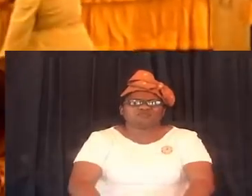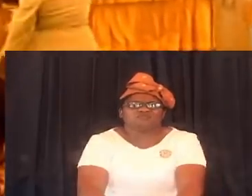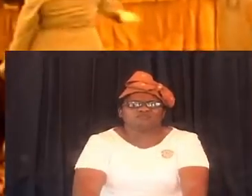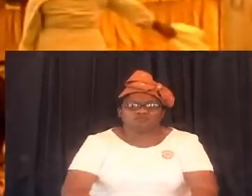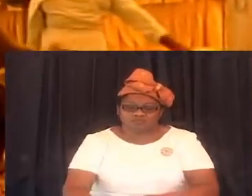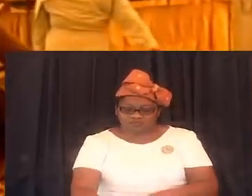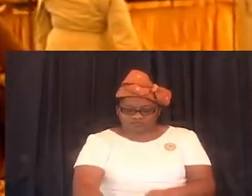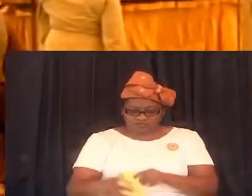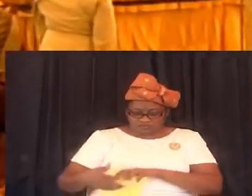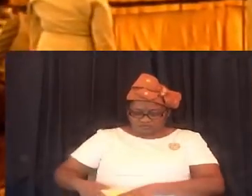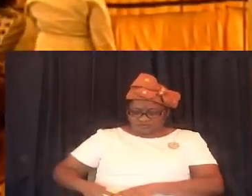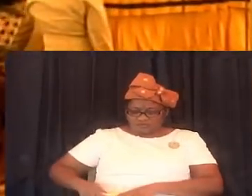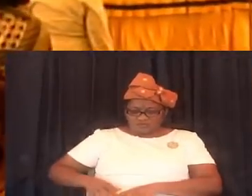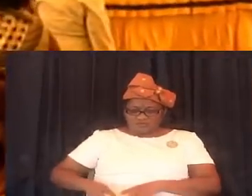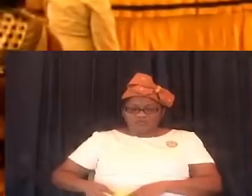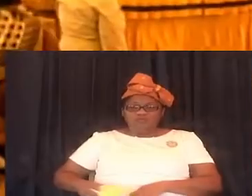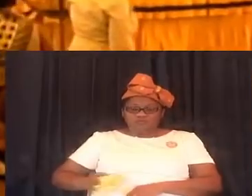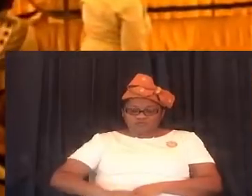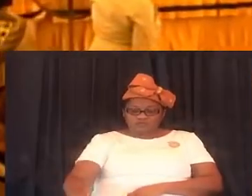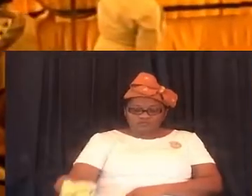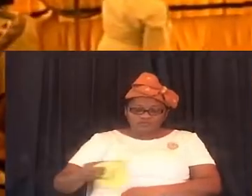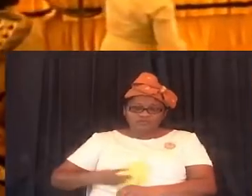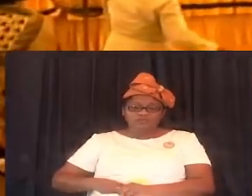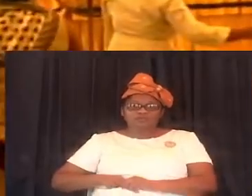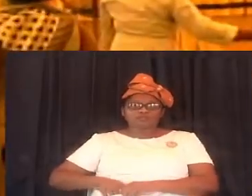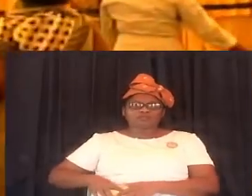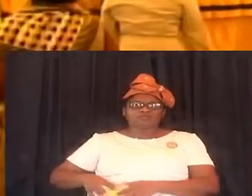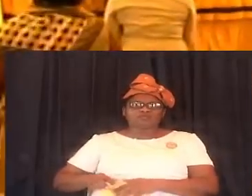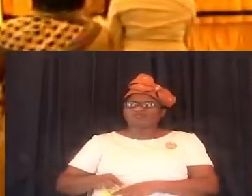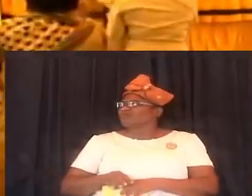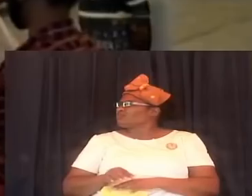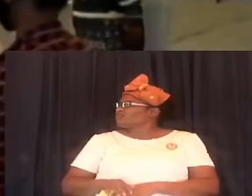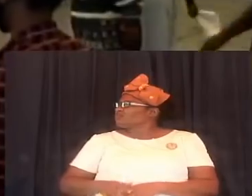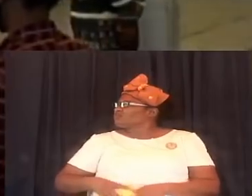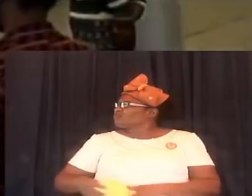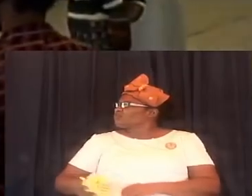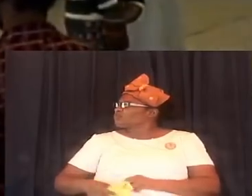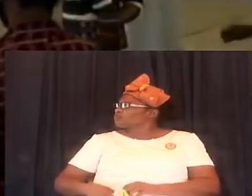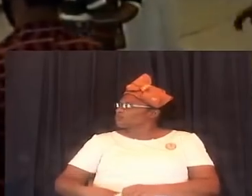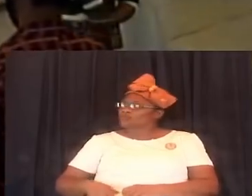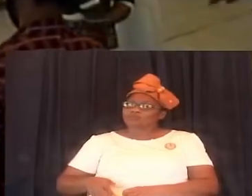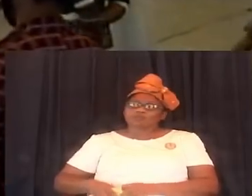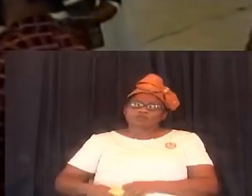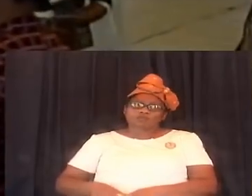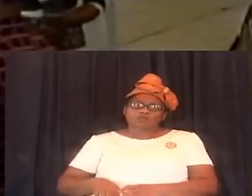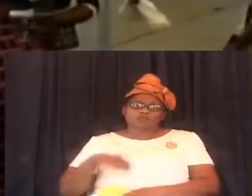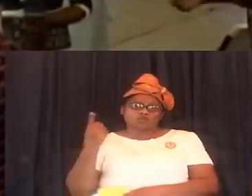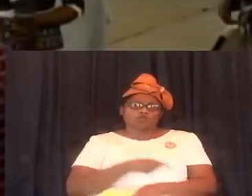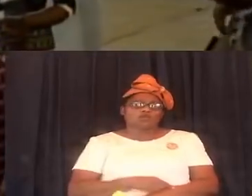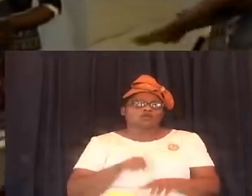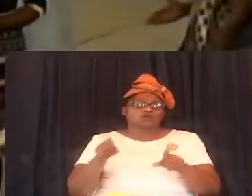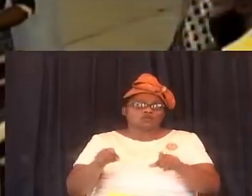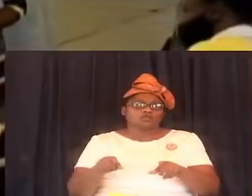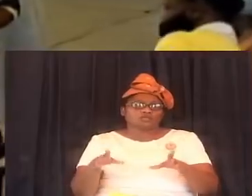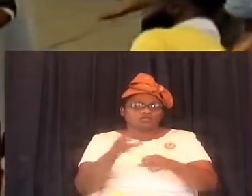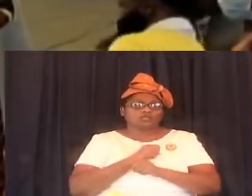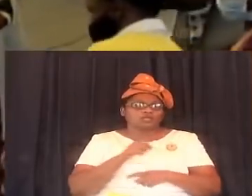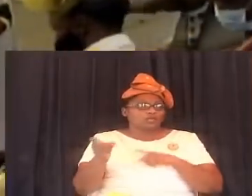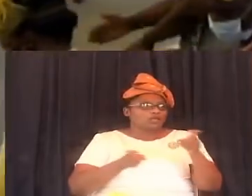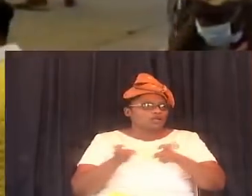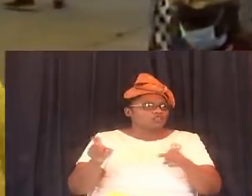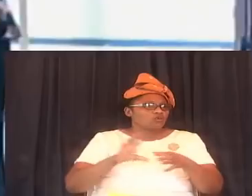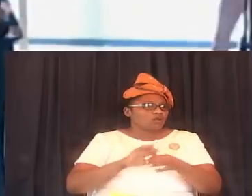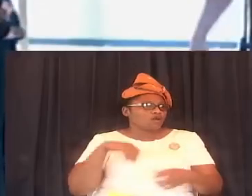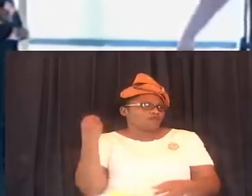devil won't go work tomorrow. Right, watch me now, listen. We're going to take control of our situation this morning. We're